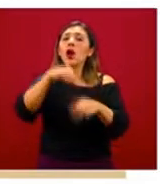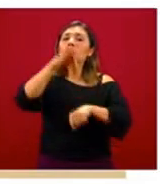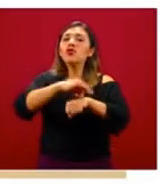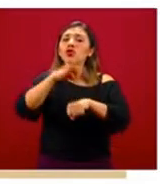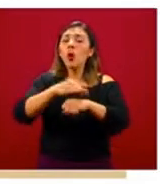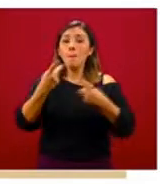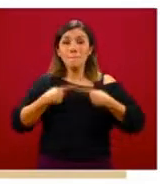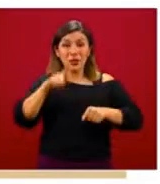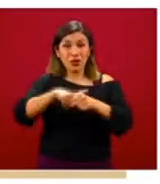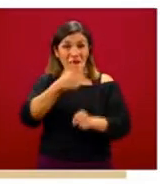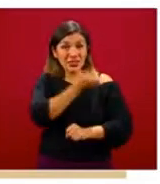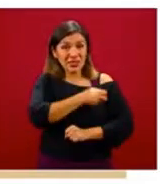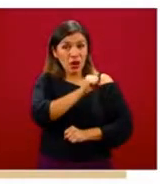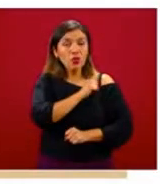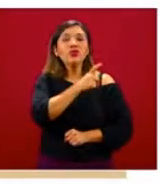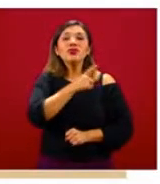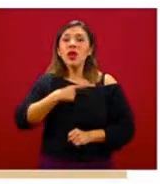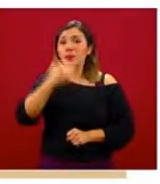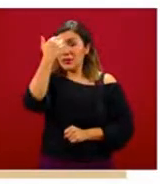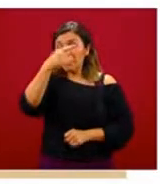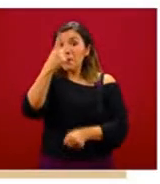also strengthening the clinical